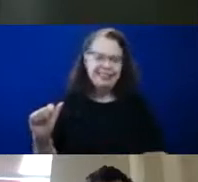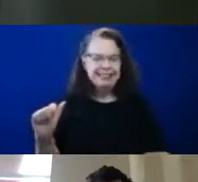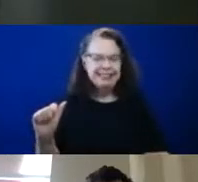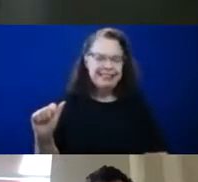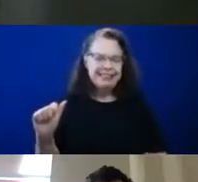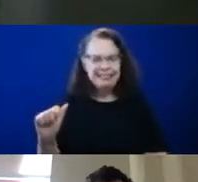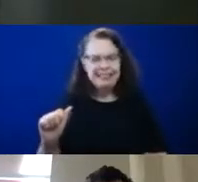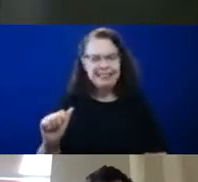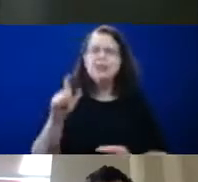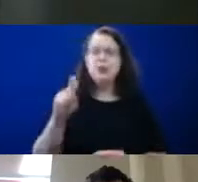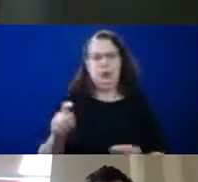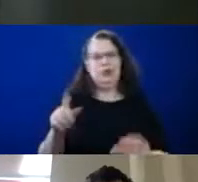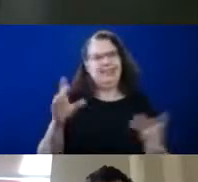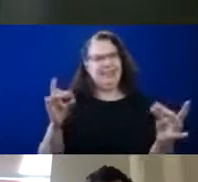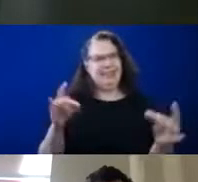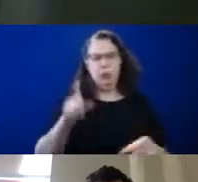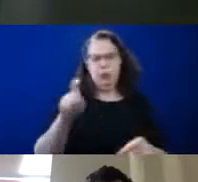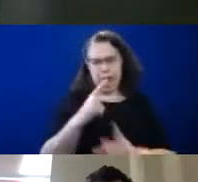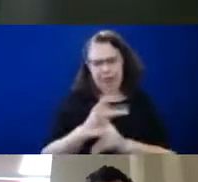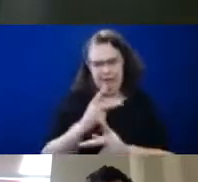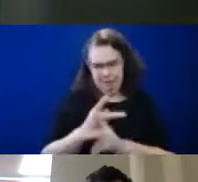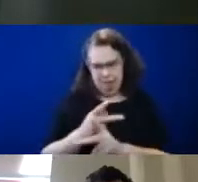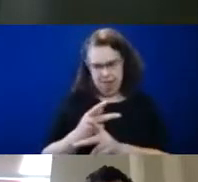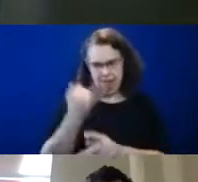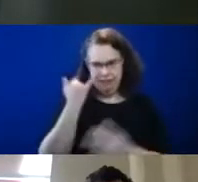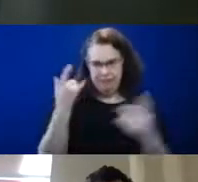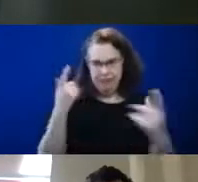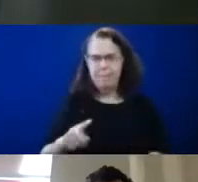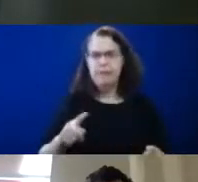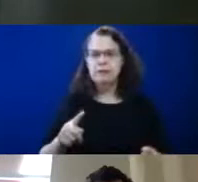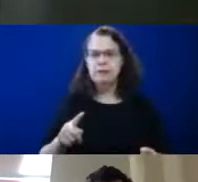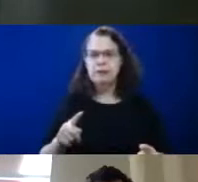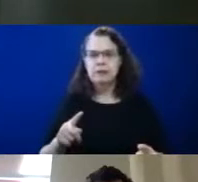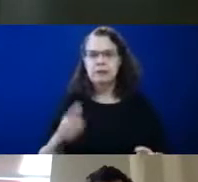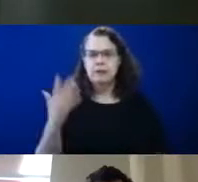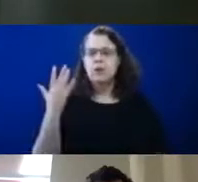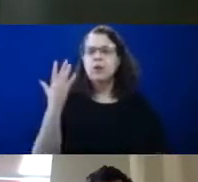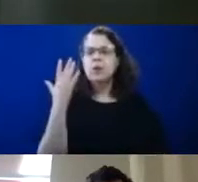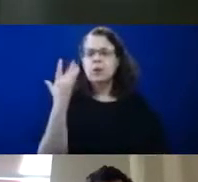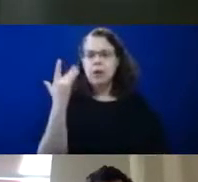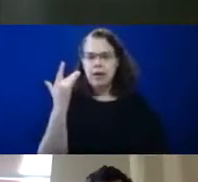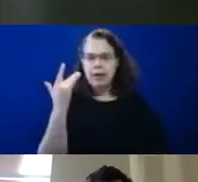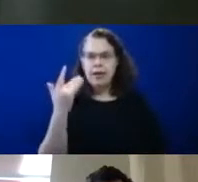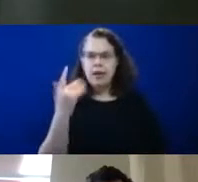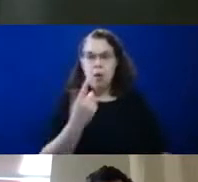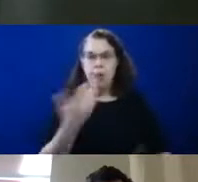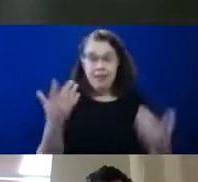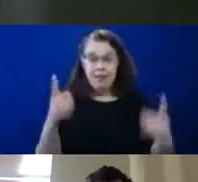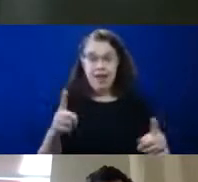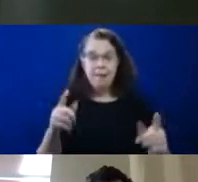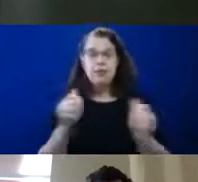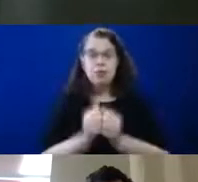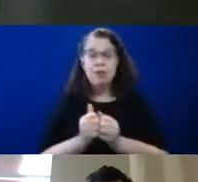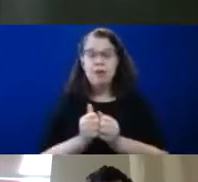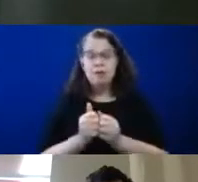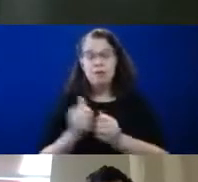you need to be very careful if that happens. Because one of the things that happens within higher